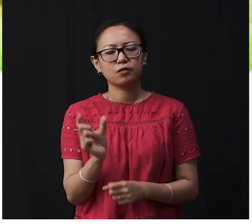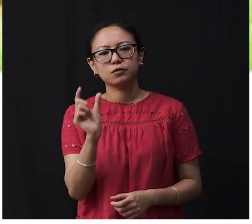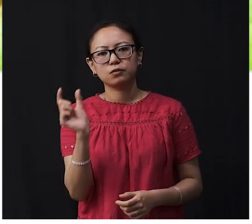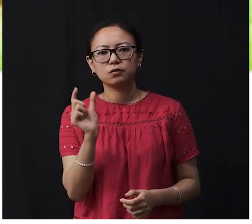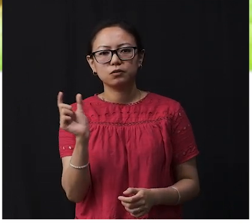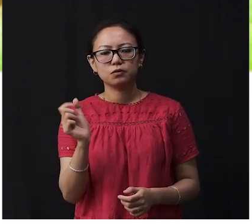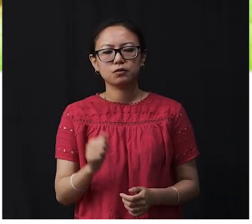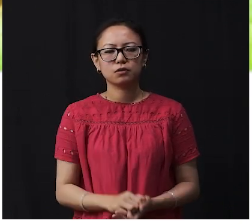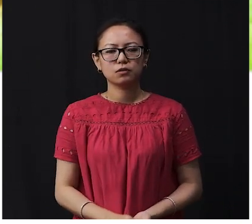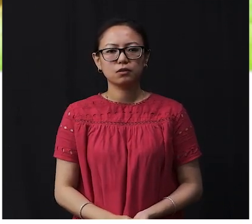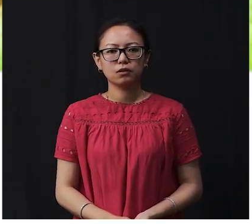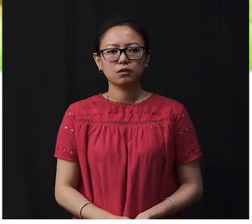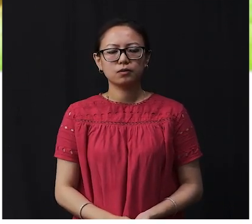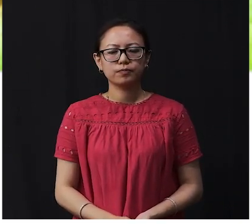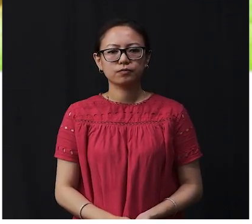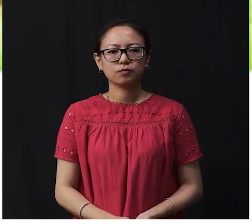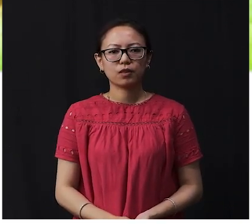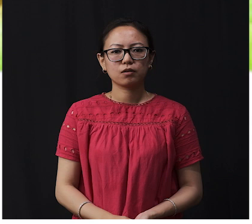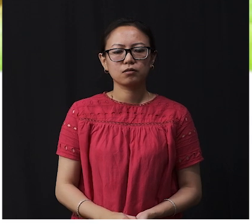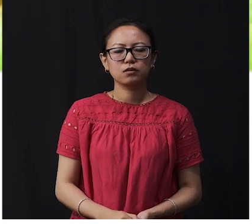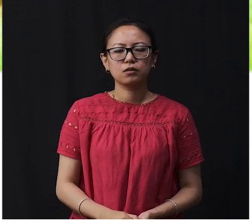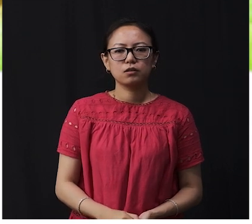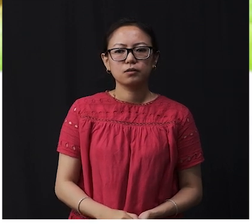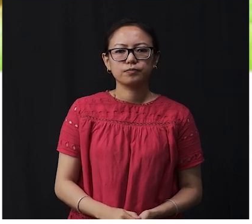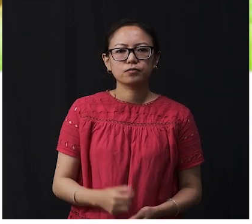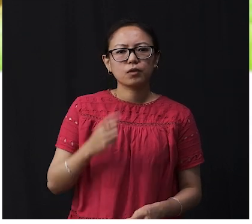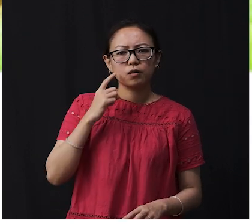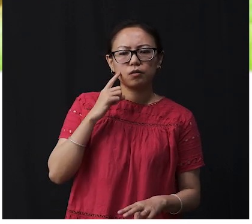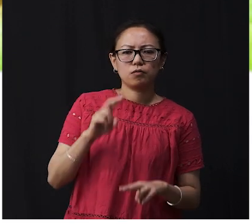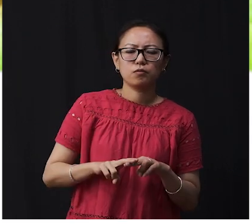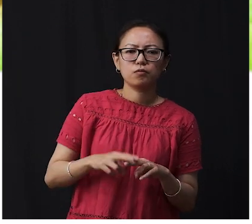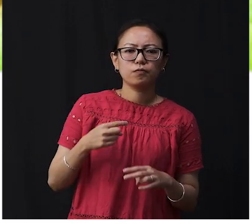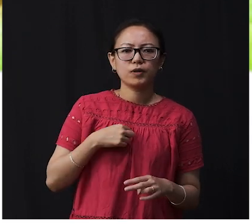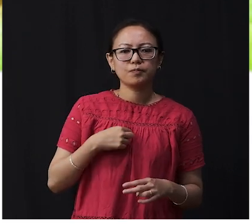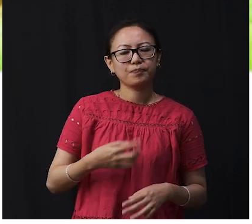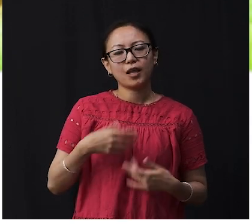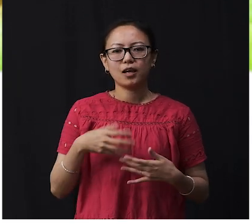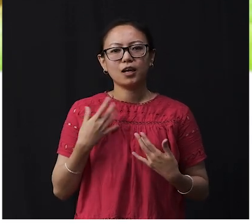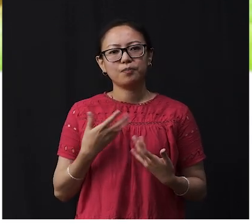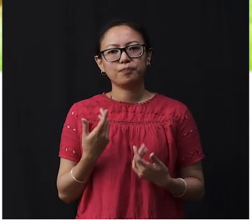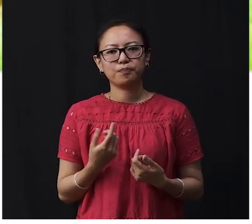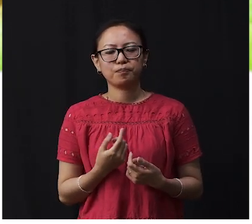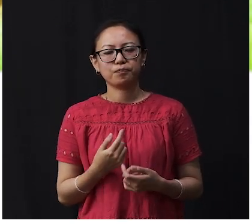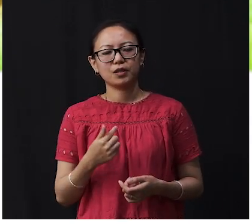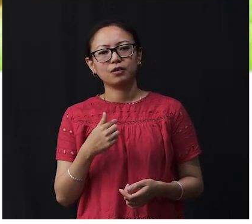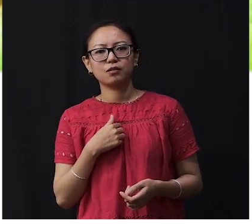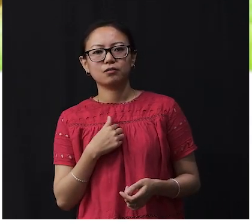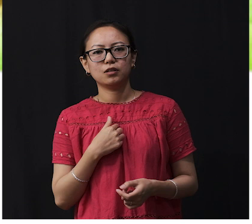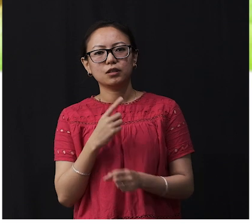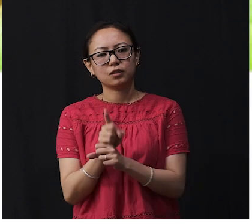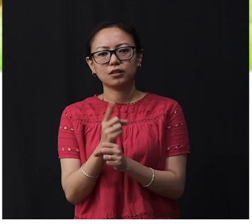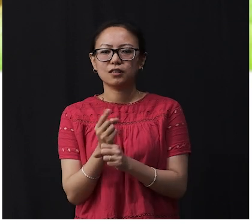my tail and I will wag it to show that I am happy. So when you see a dog wagging